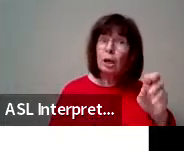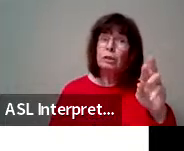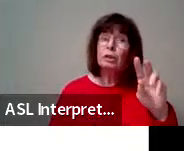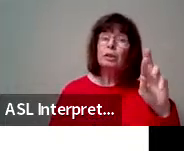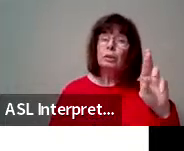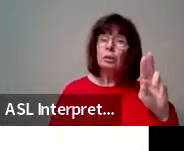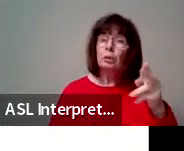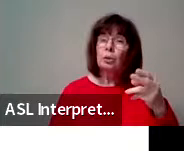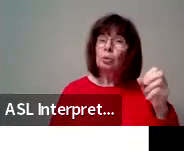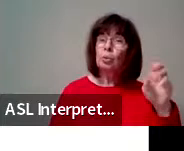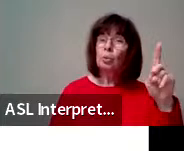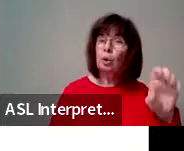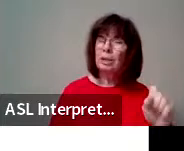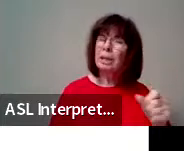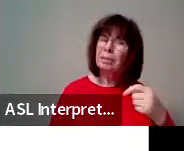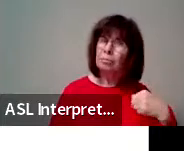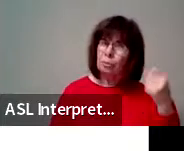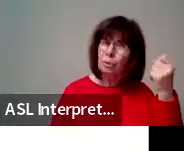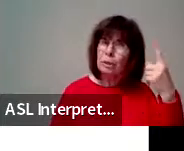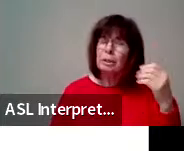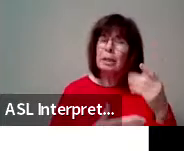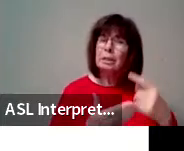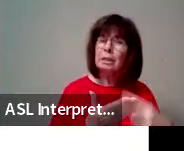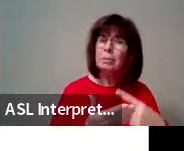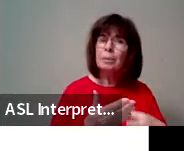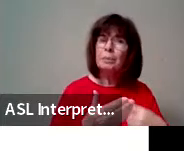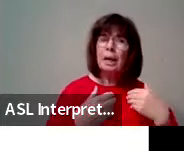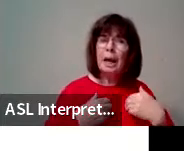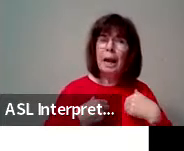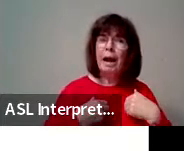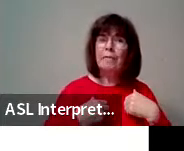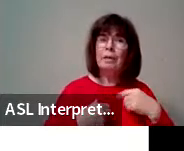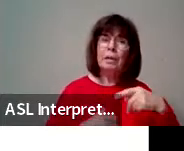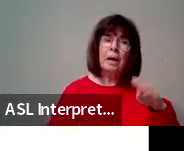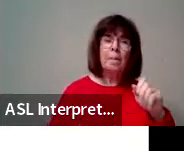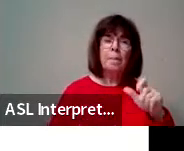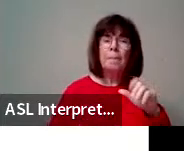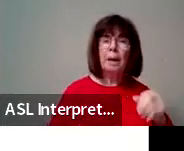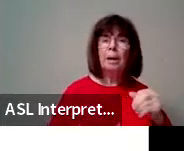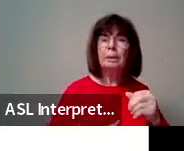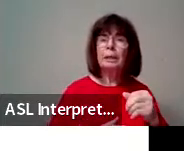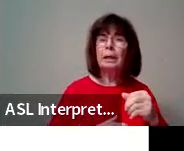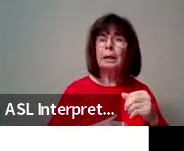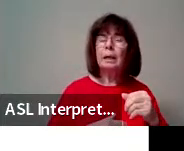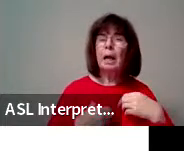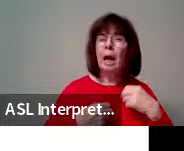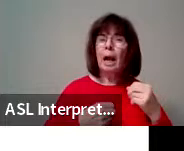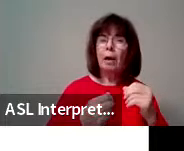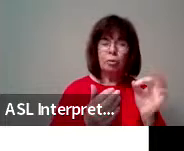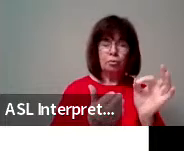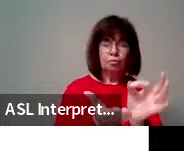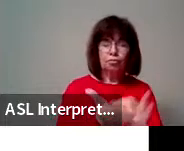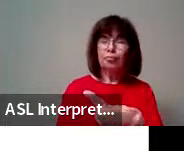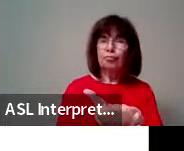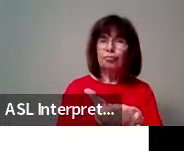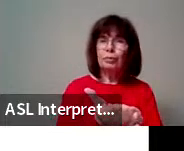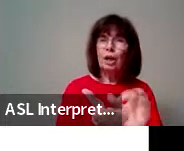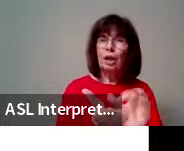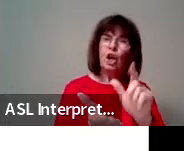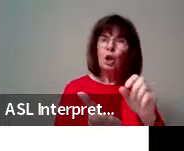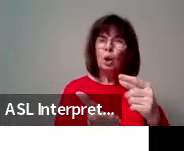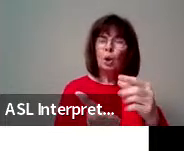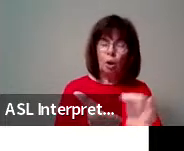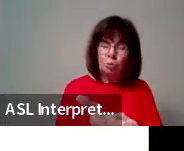understand, sometimes having the public health logo on materials and flyers can send a little bit of